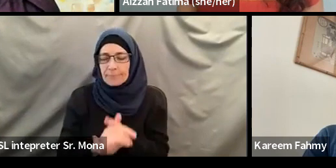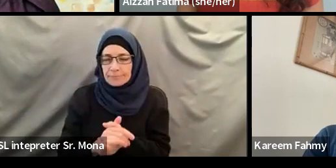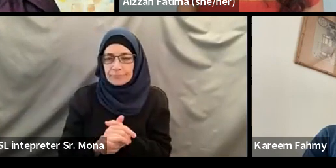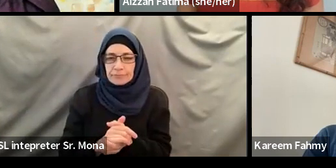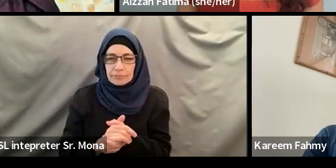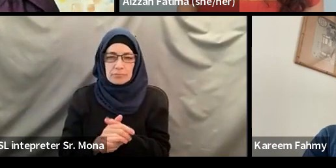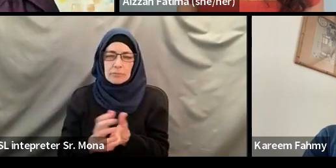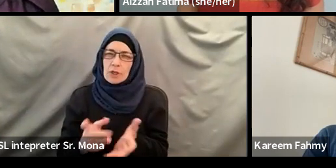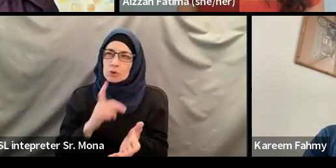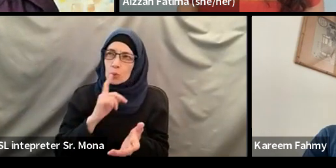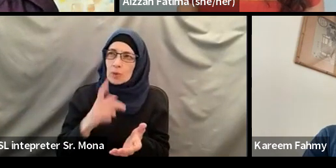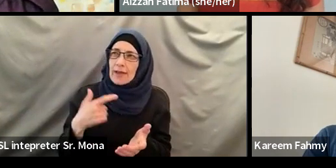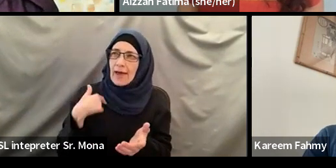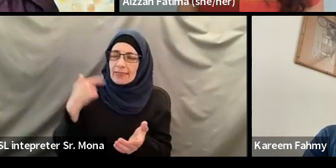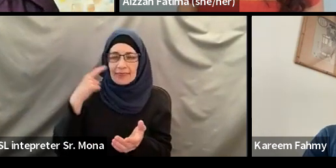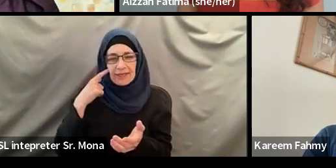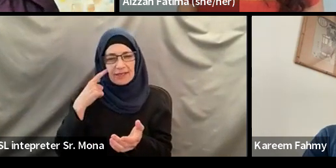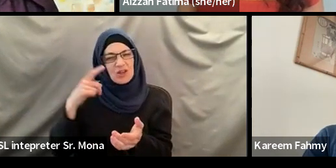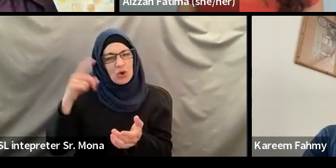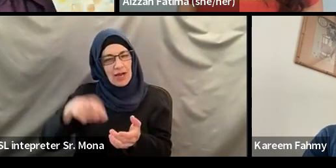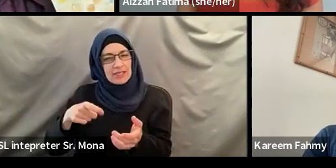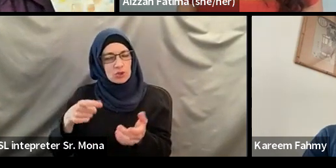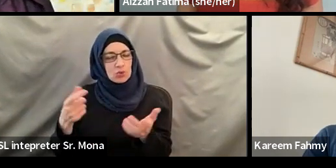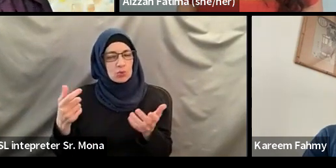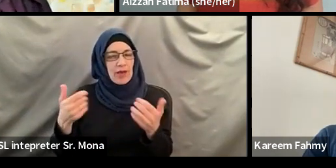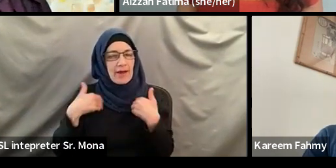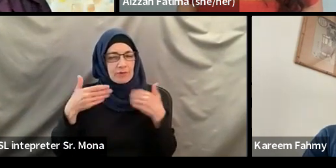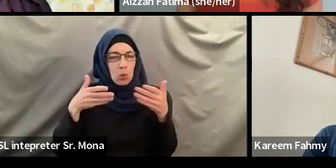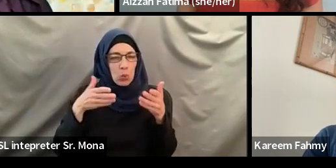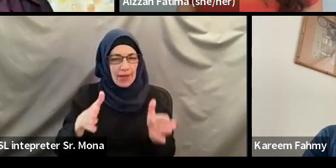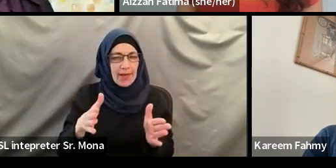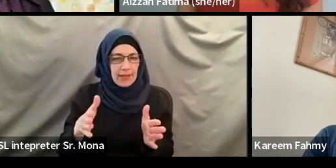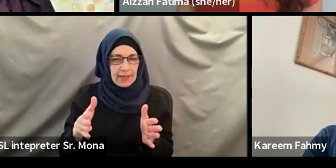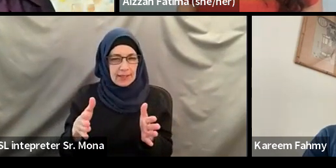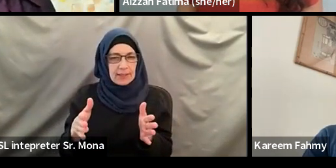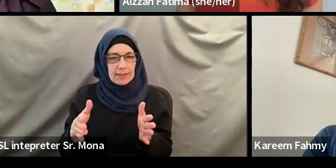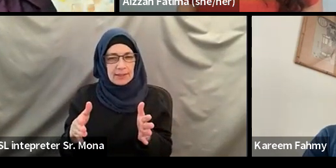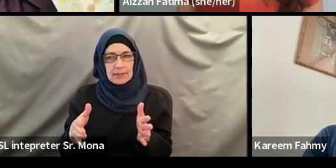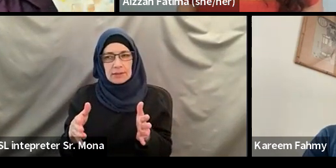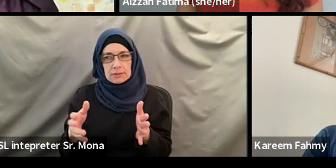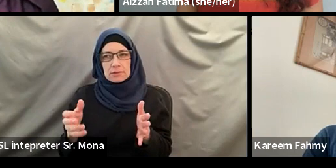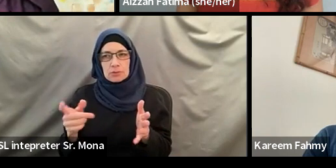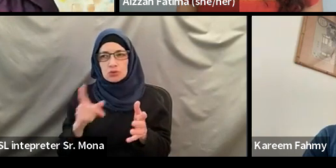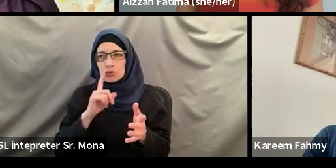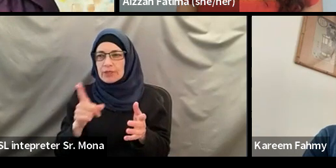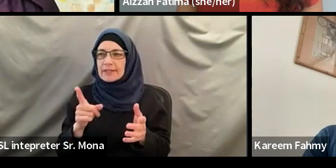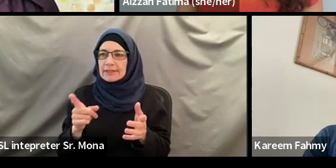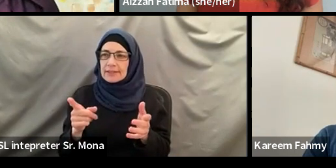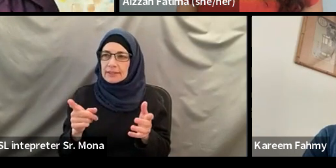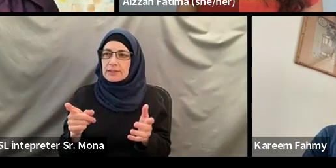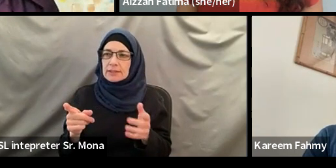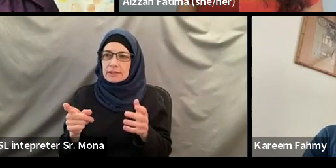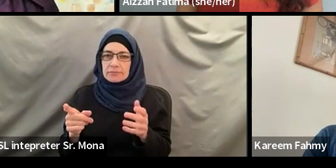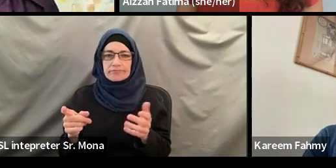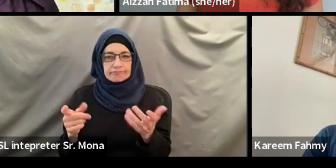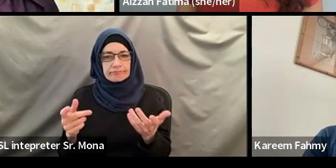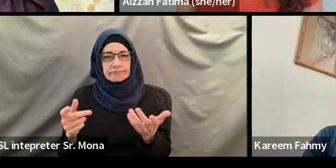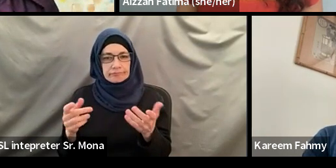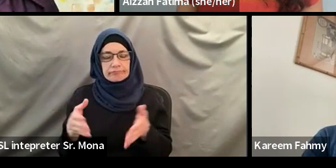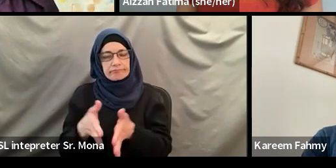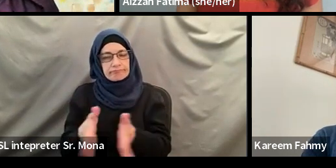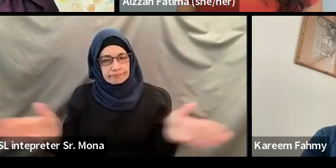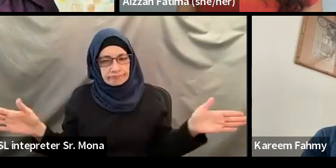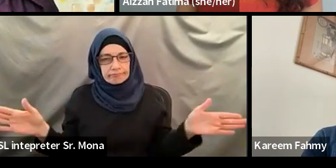I think that there has to be a way to both, yeah, expand the gates and allow for that flow